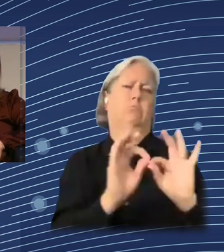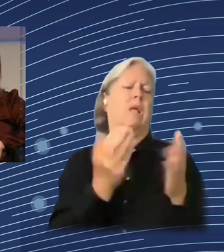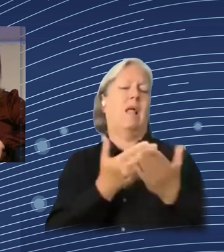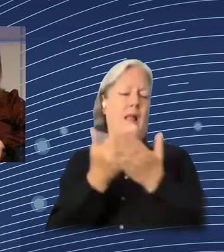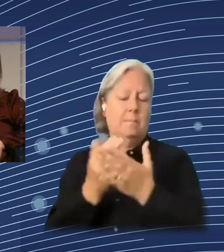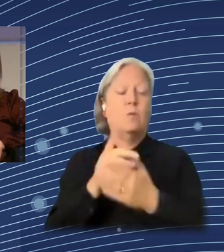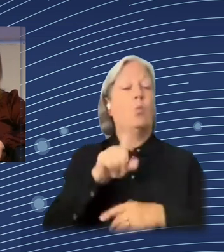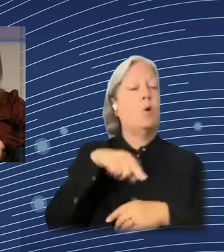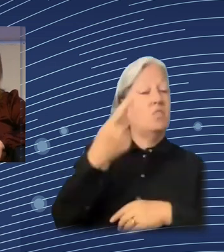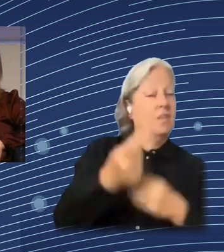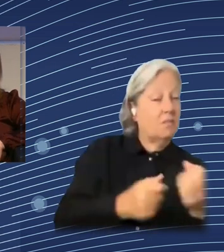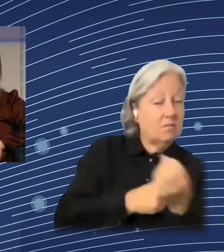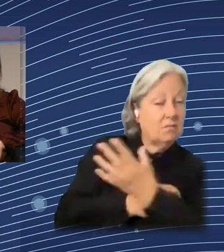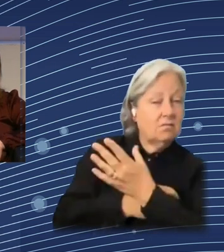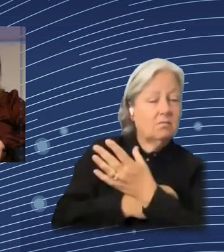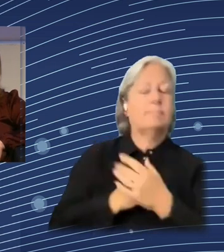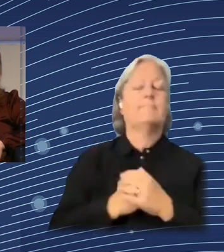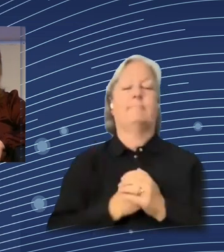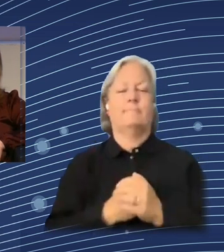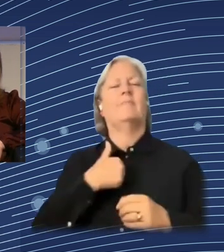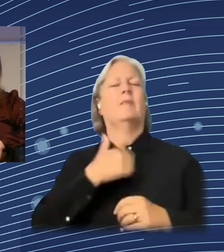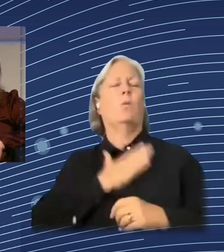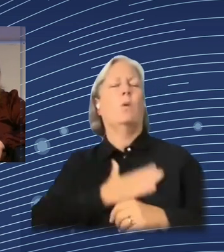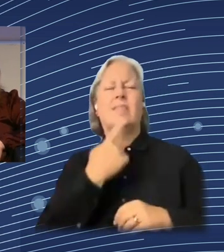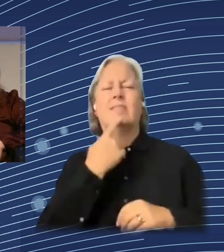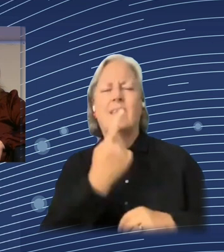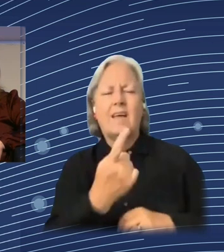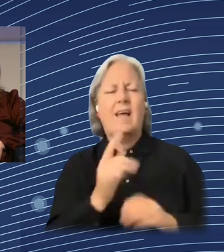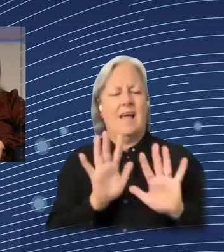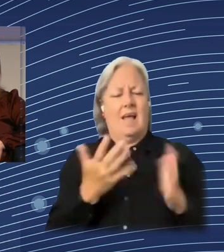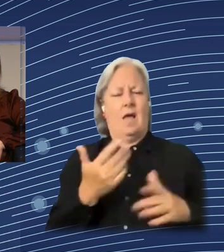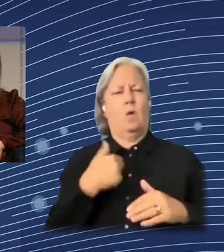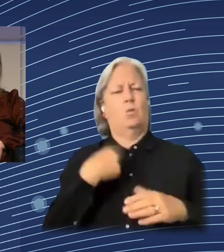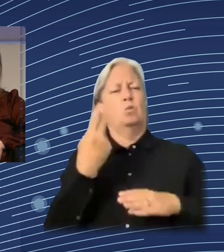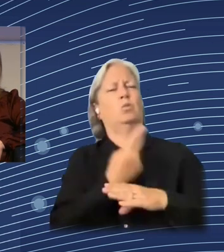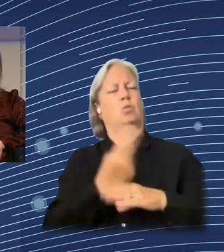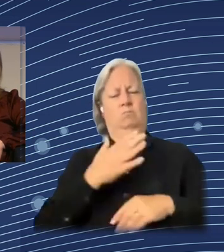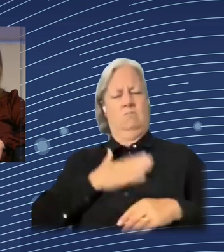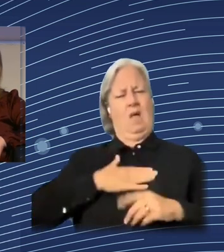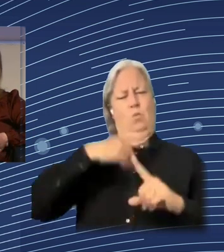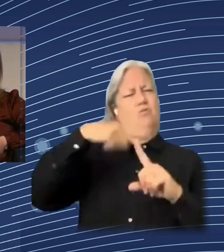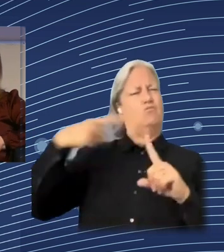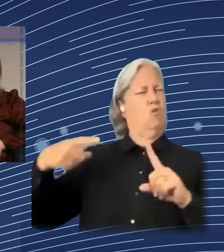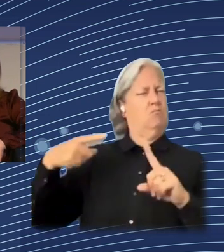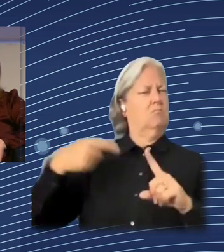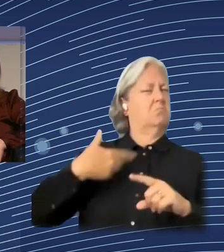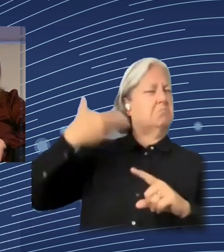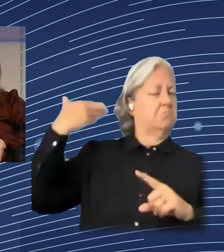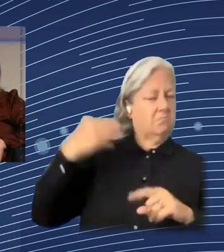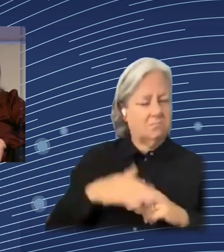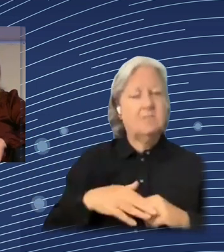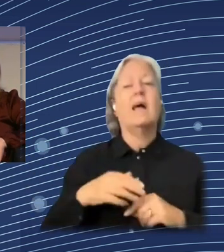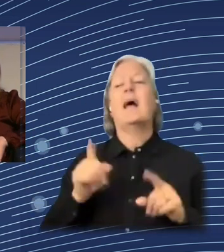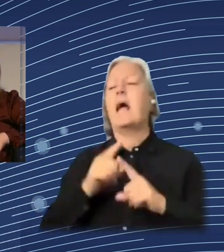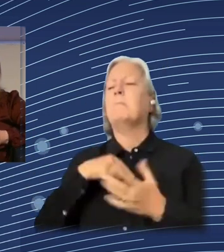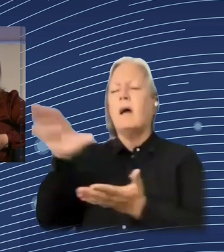few words about how we use the data that we had. We collected it from multiple sources, so either